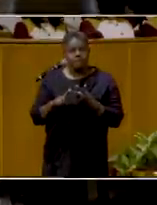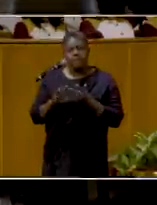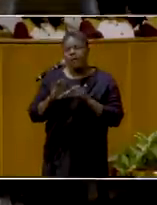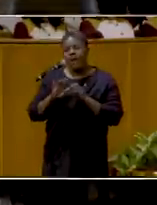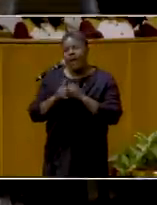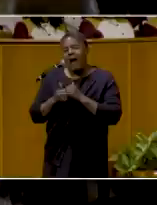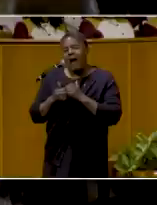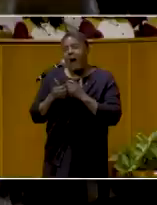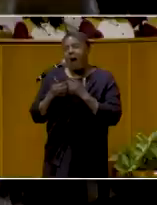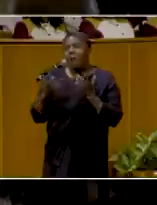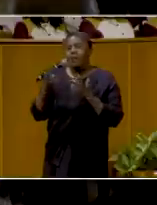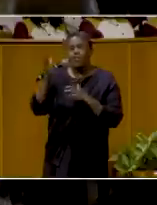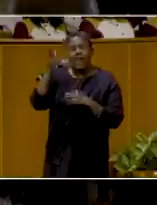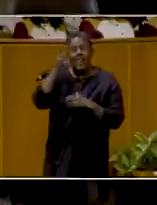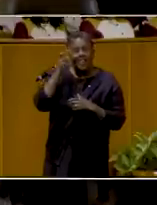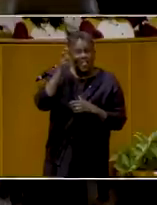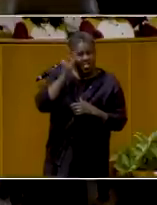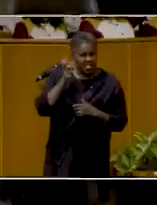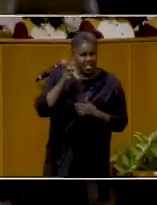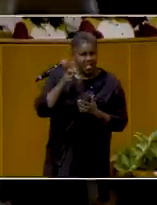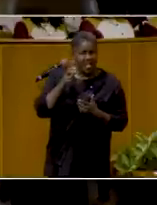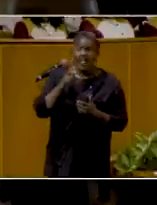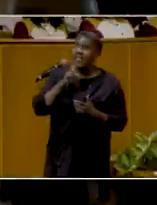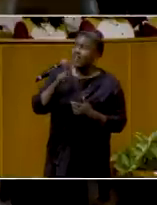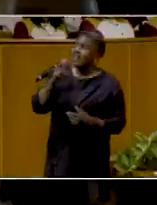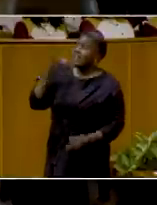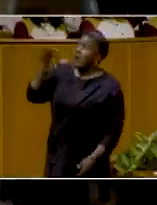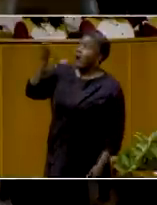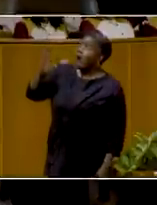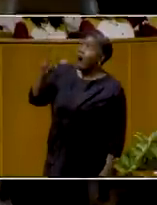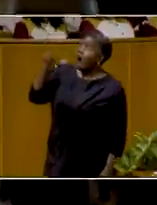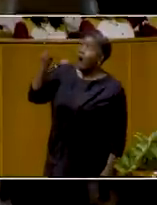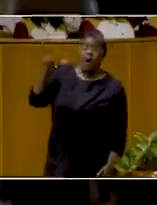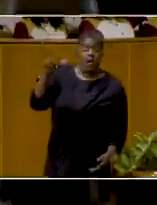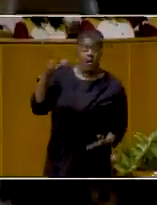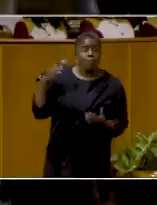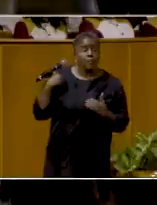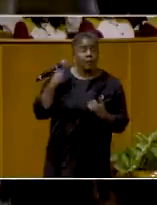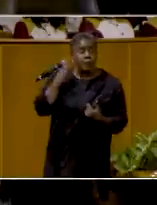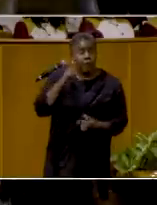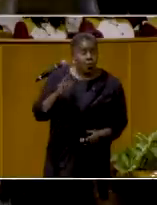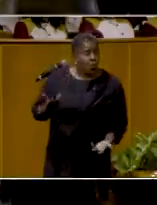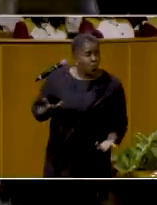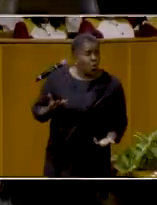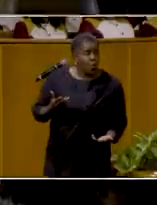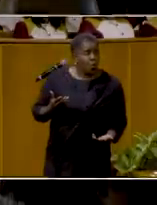how much evil is God responsible for?